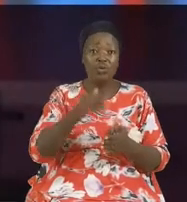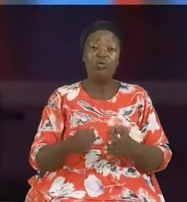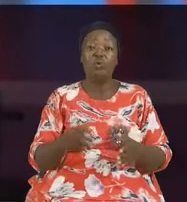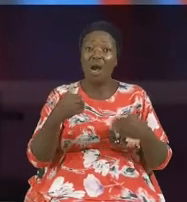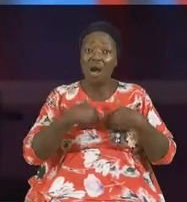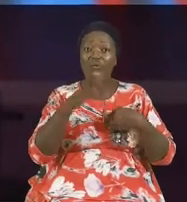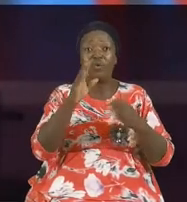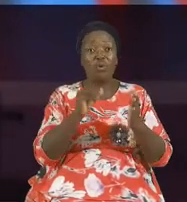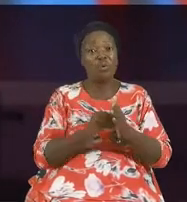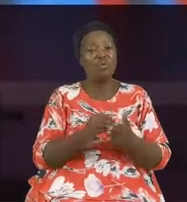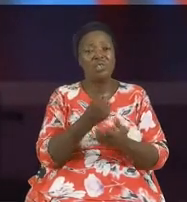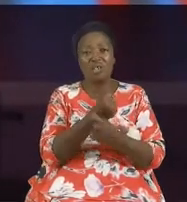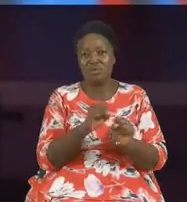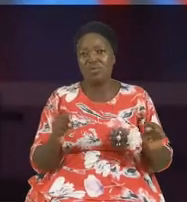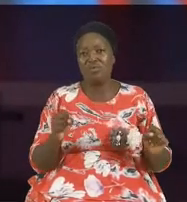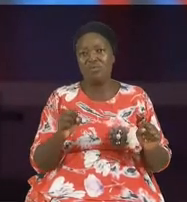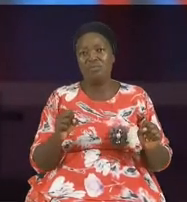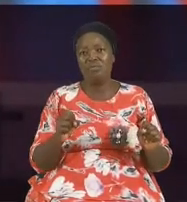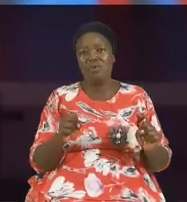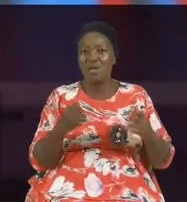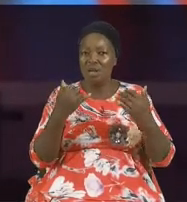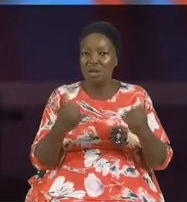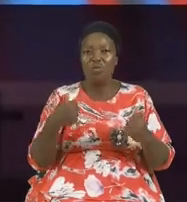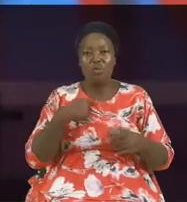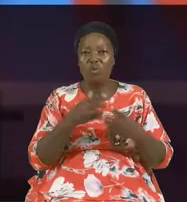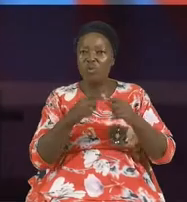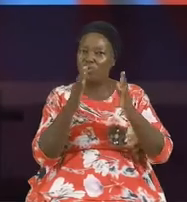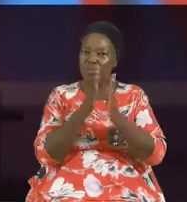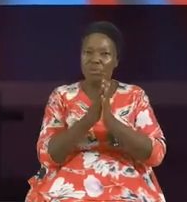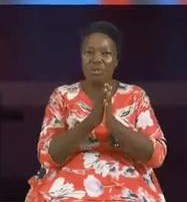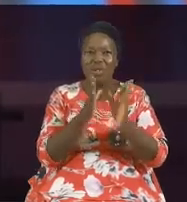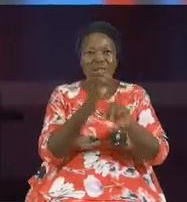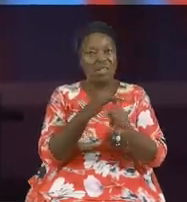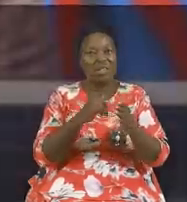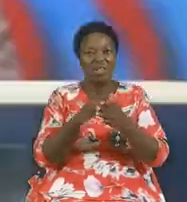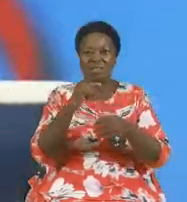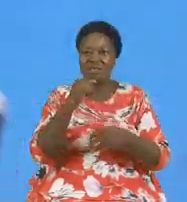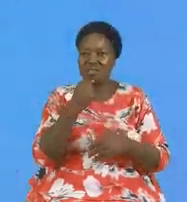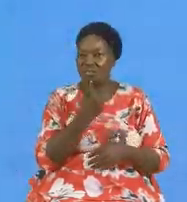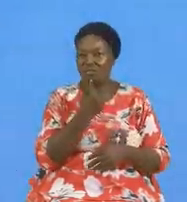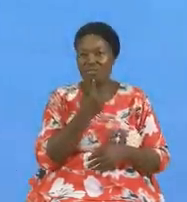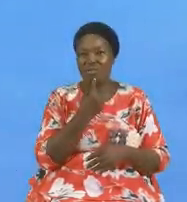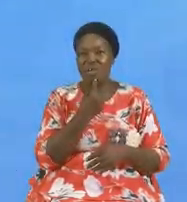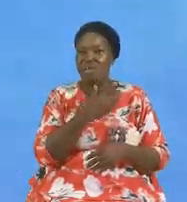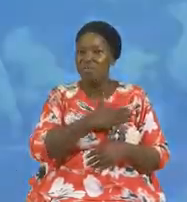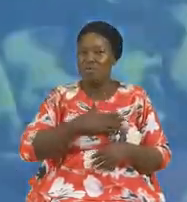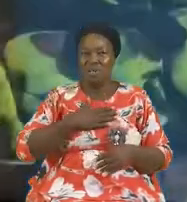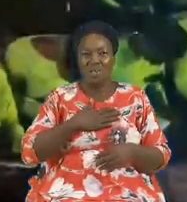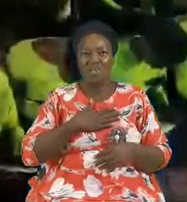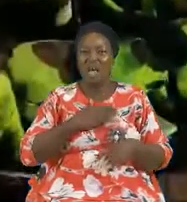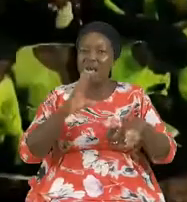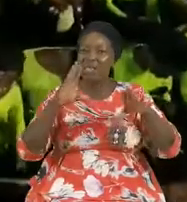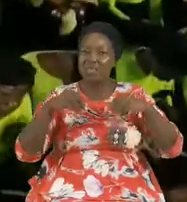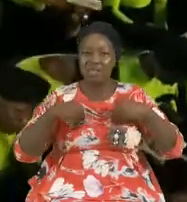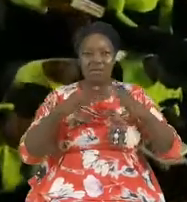and this should seal your salvation. Heads bowed and eyes closed. Heads bowed and